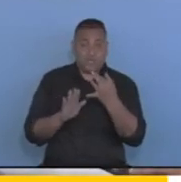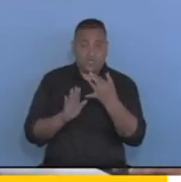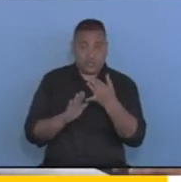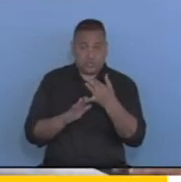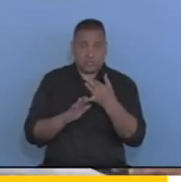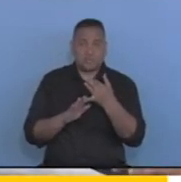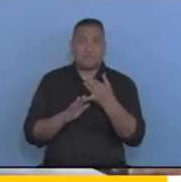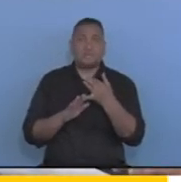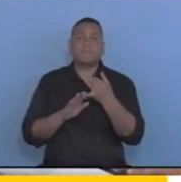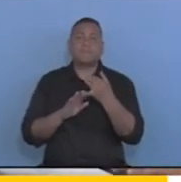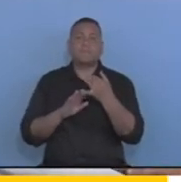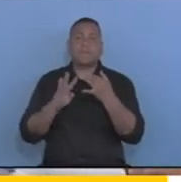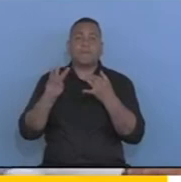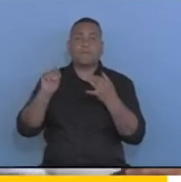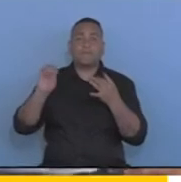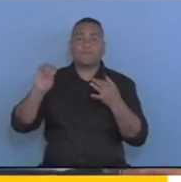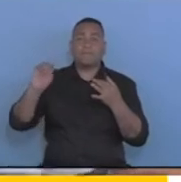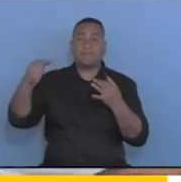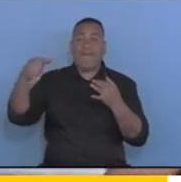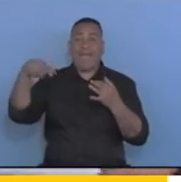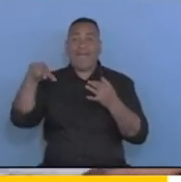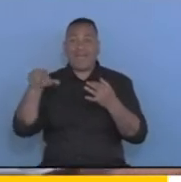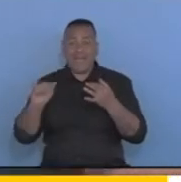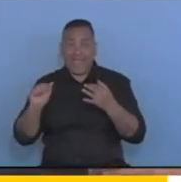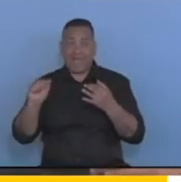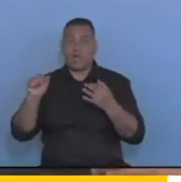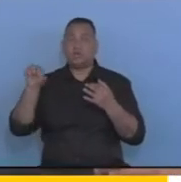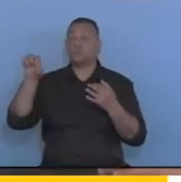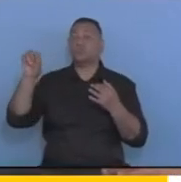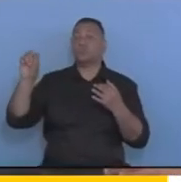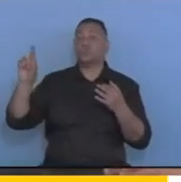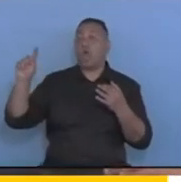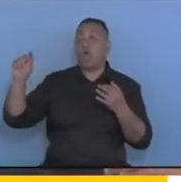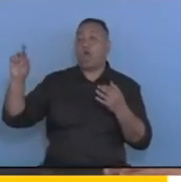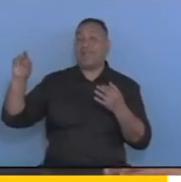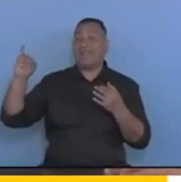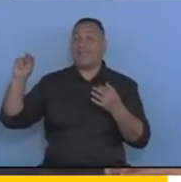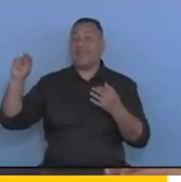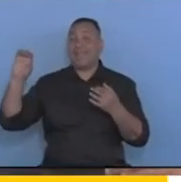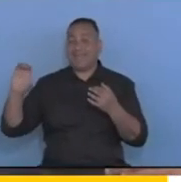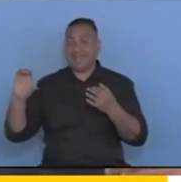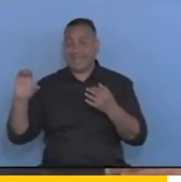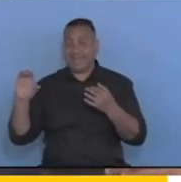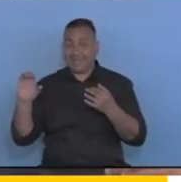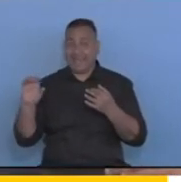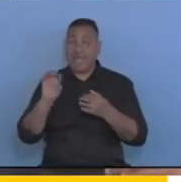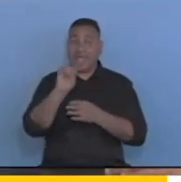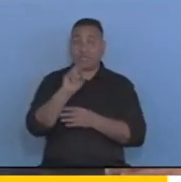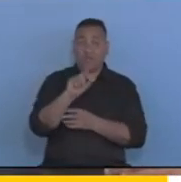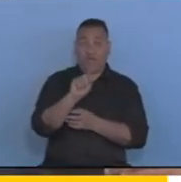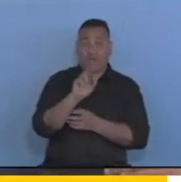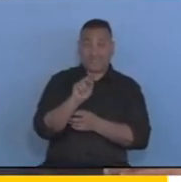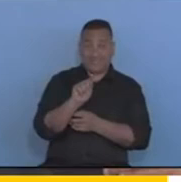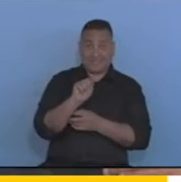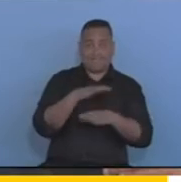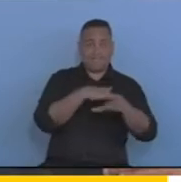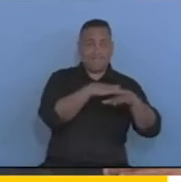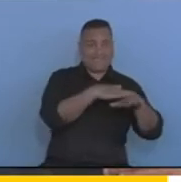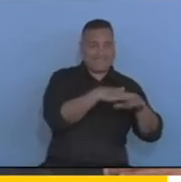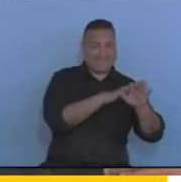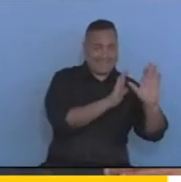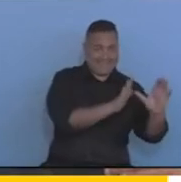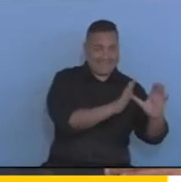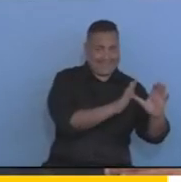and automation. Okay. So in electronics, they start off very basic. They learn how to build some